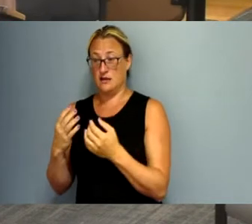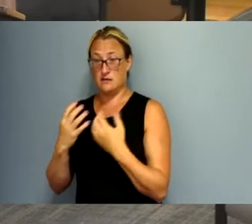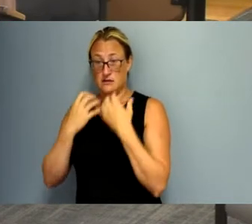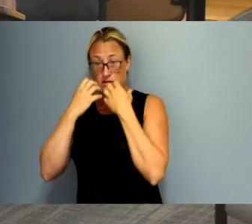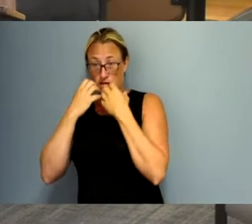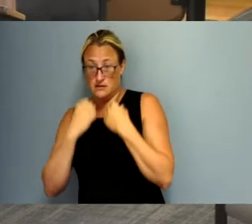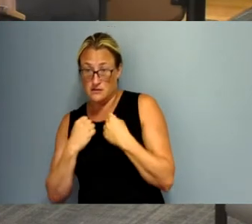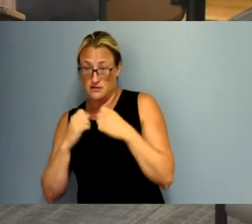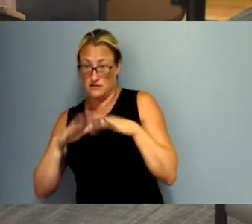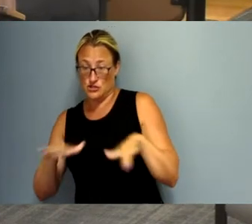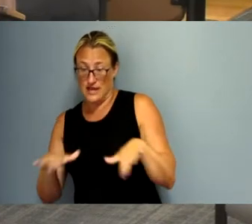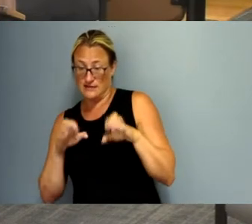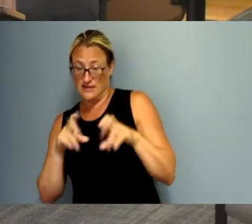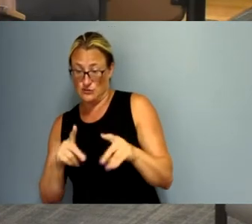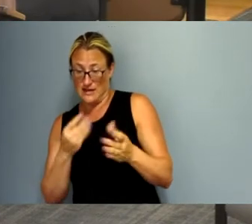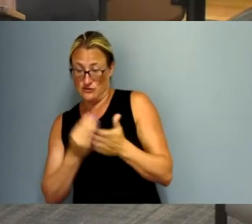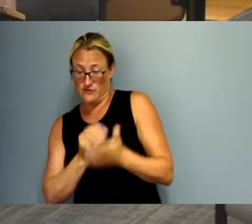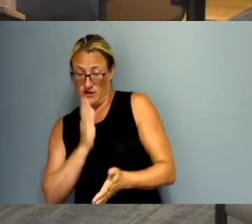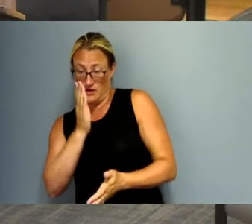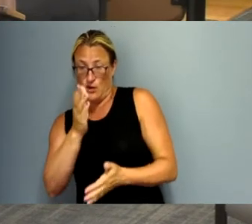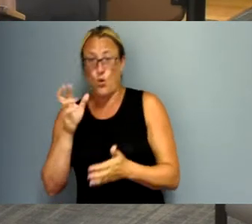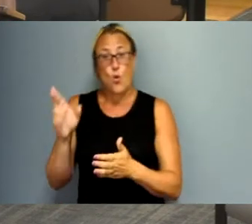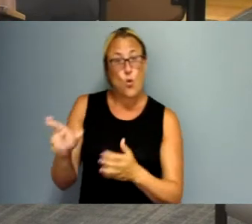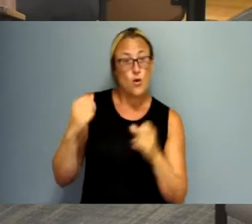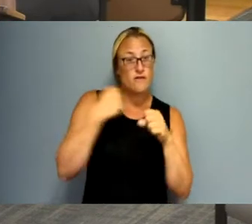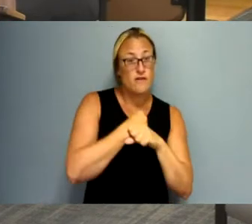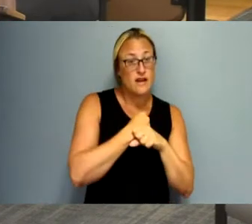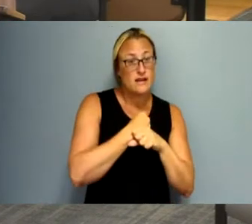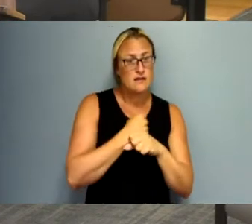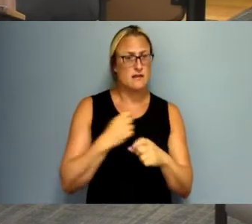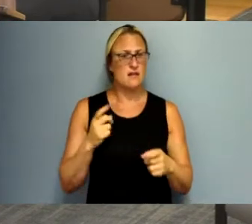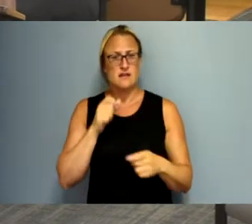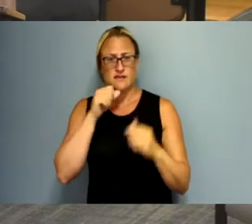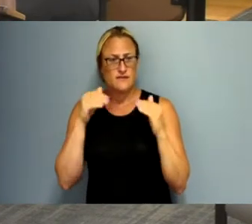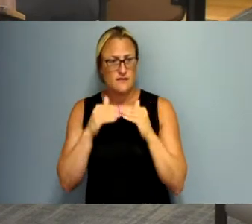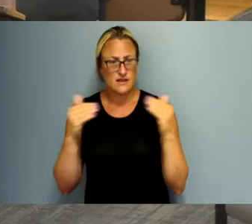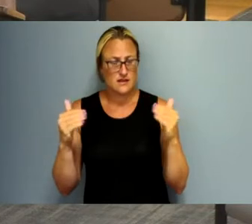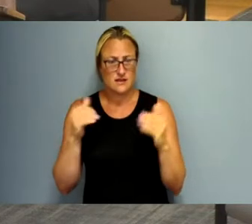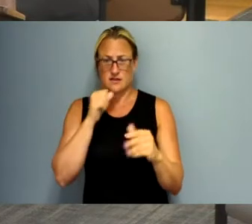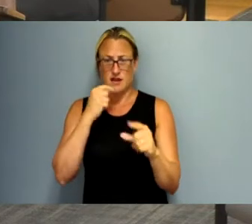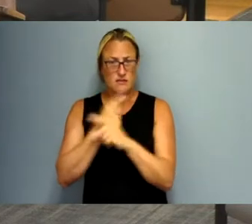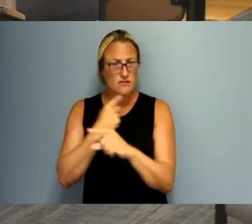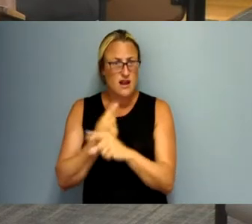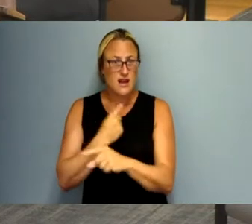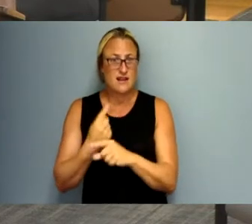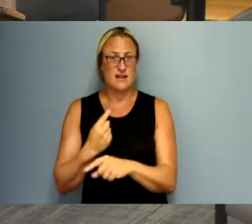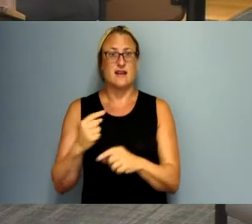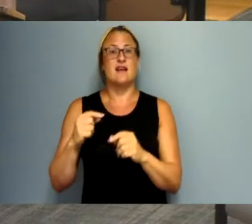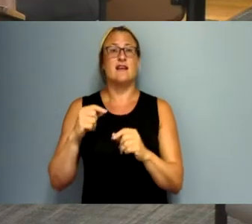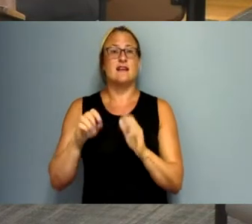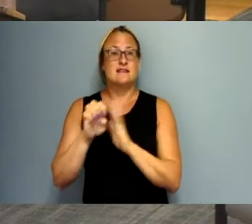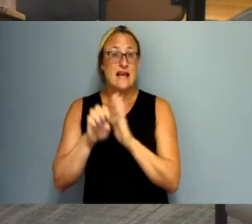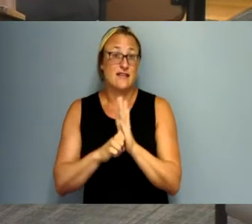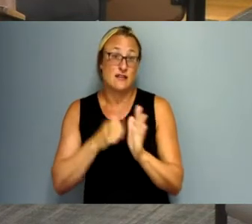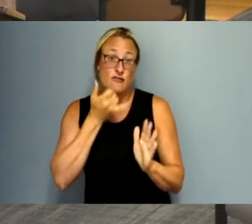fund? This is ethically wrong, it's morally wrong, and it's Bucks County